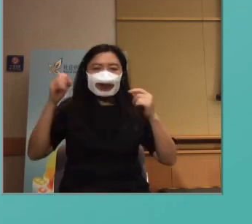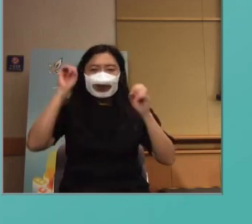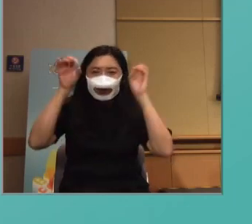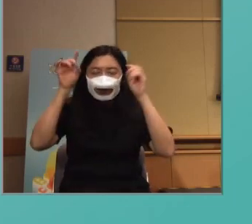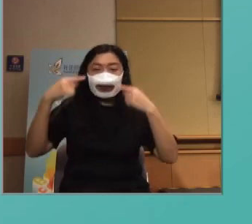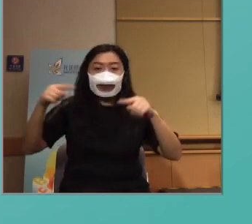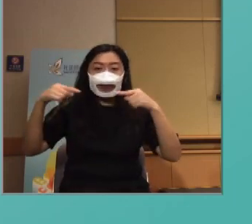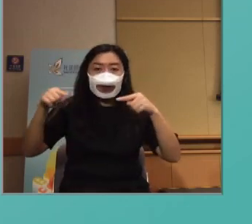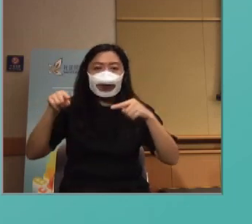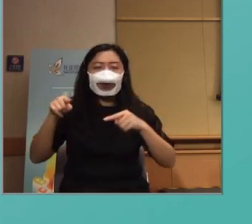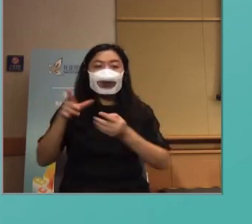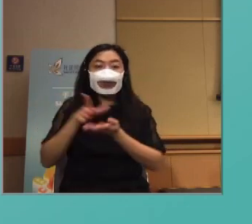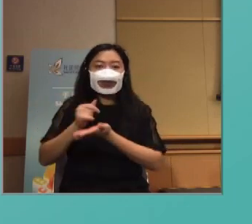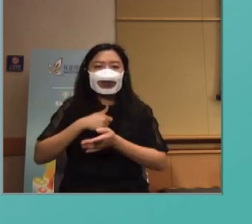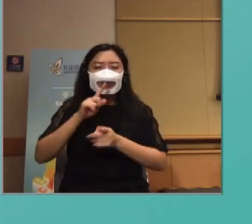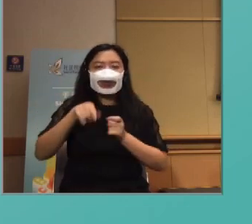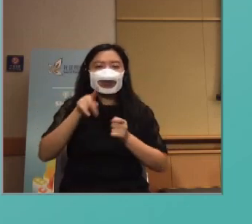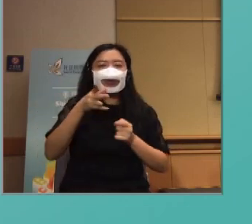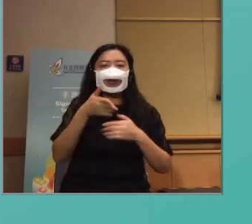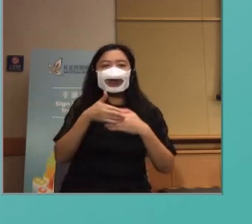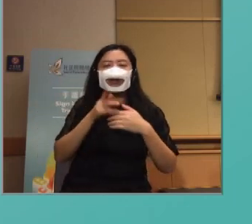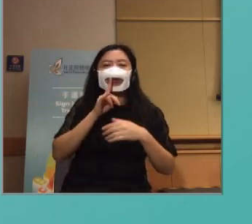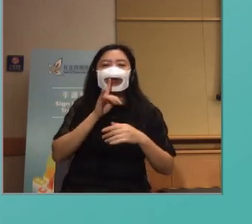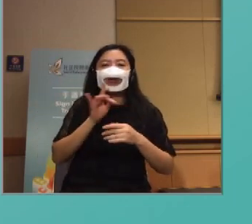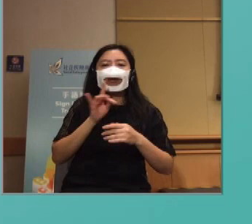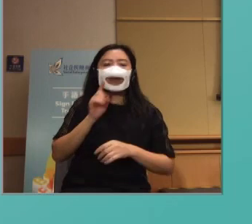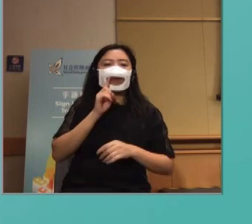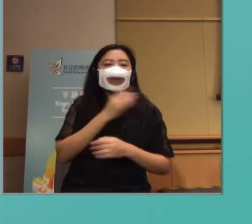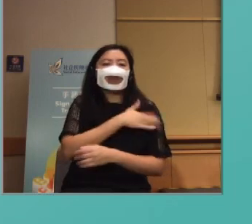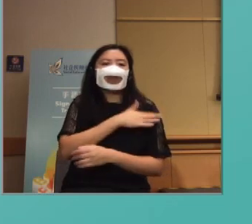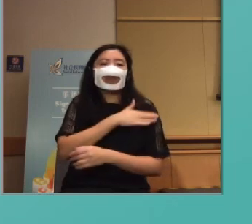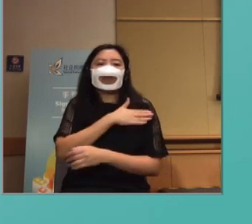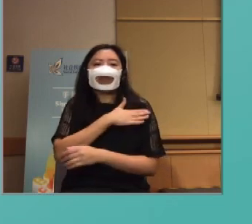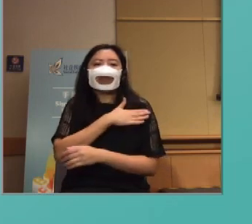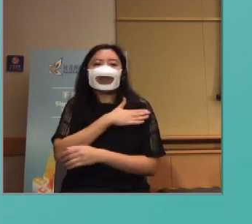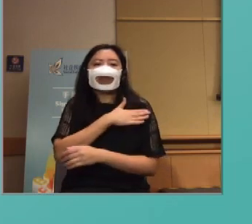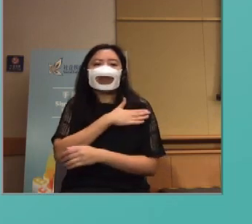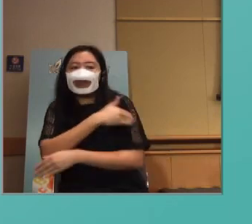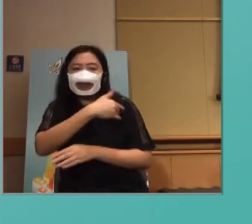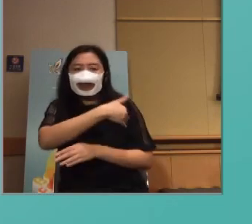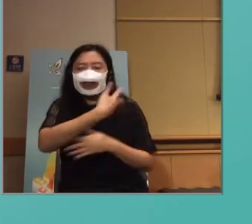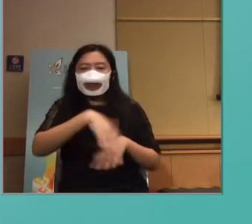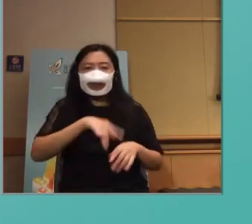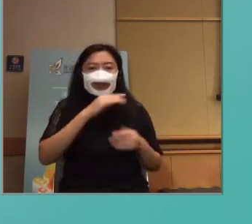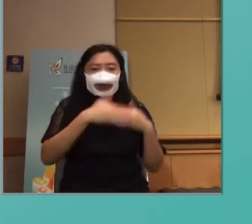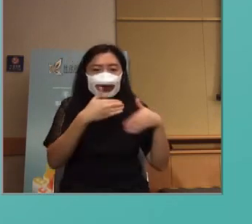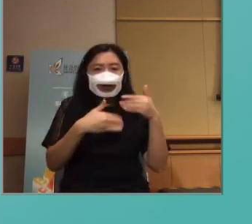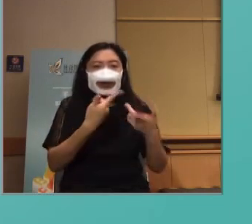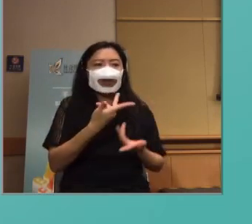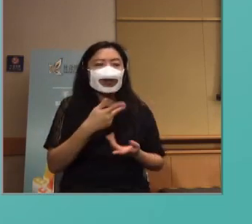marginalized. And worse yet, they're not getting enough work. They can't make a living. They have to do something else. So NFTs